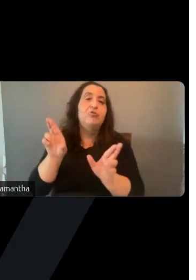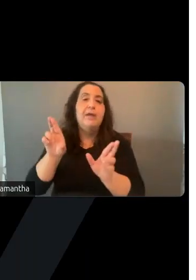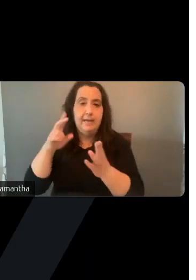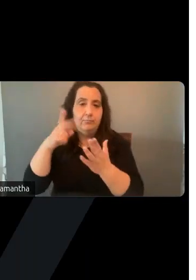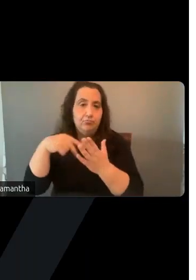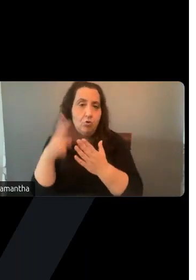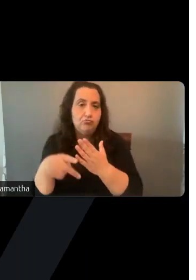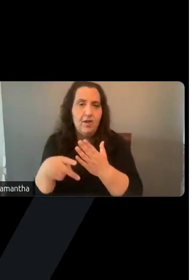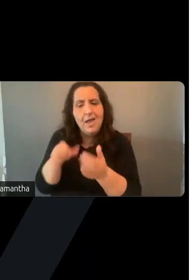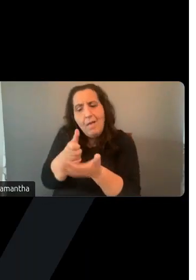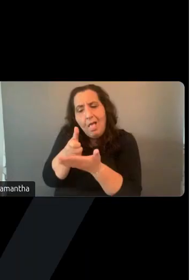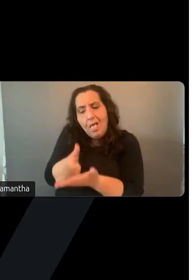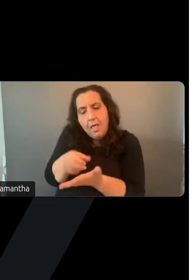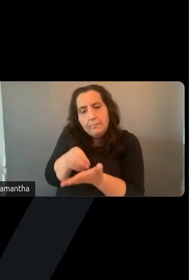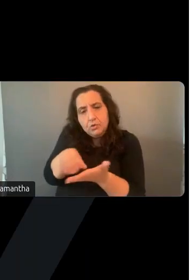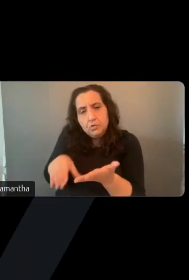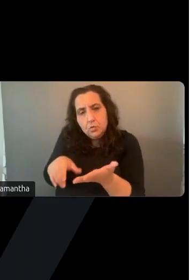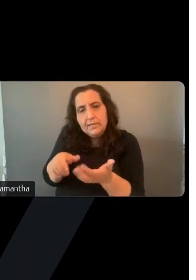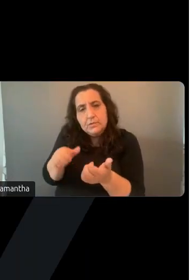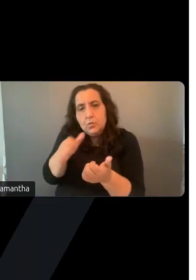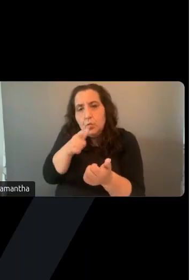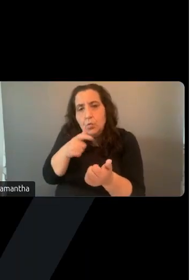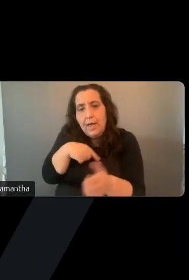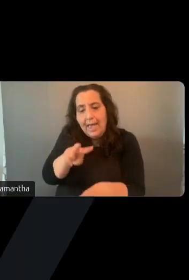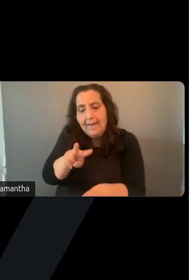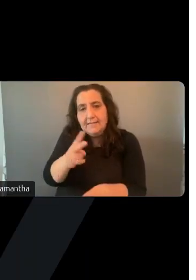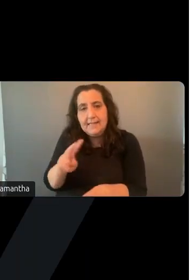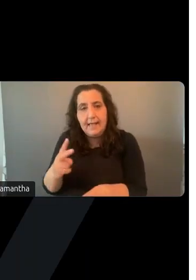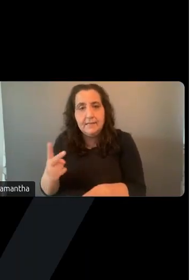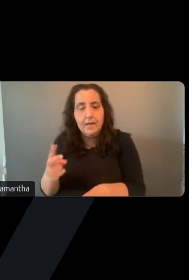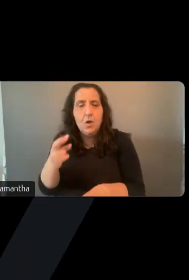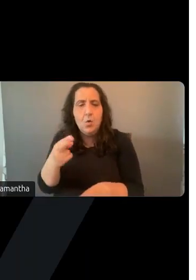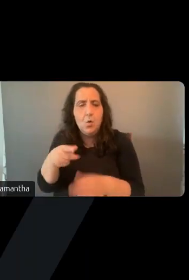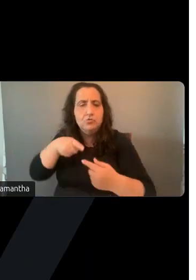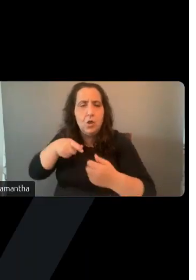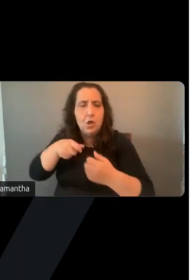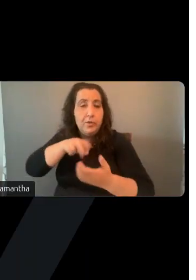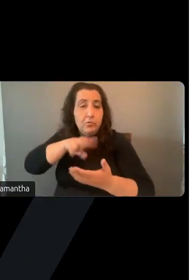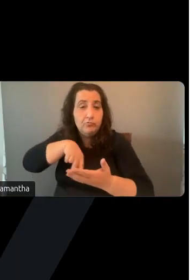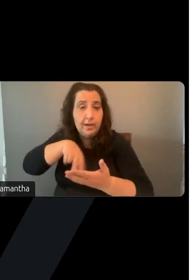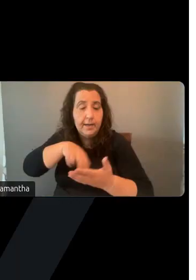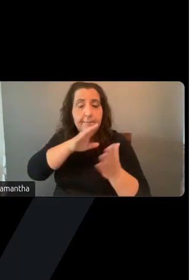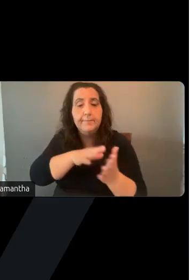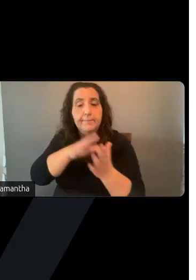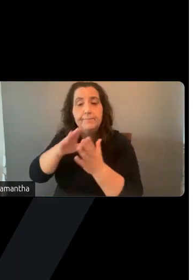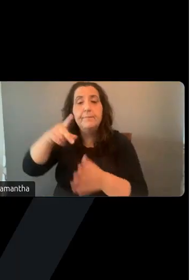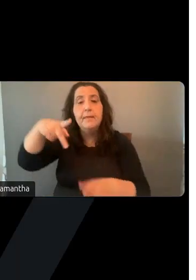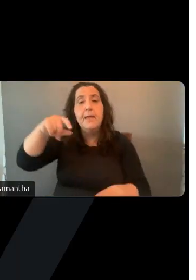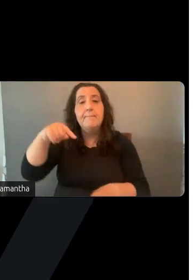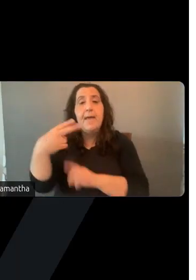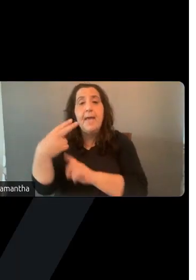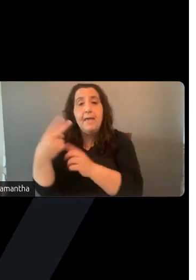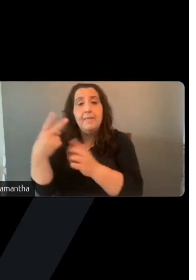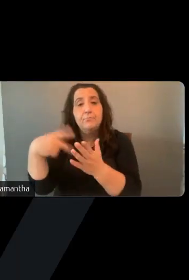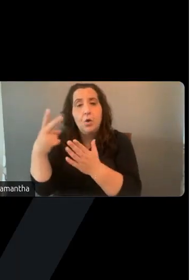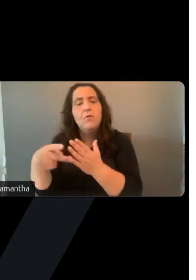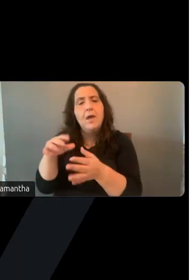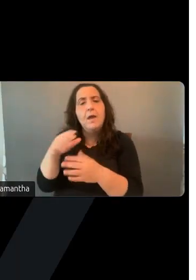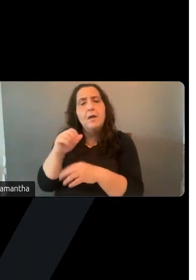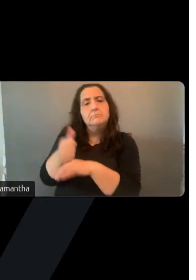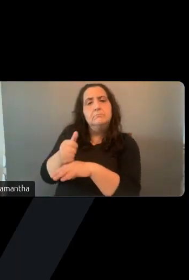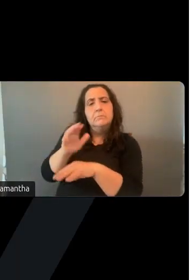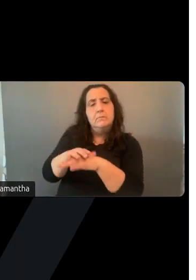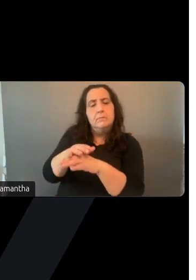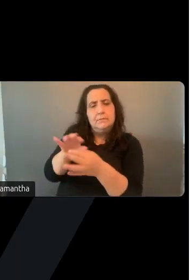difficulties or students with dyslexia. And then we have the PATH program, which is a behavior focused program for